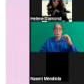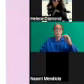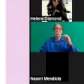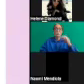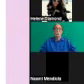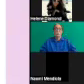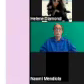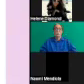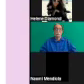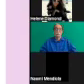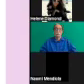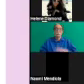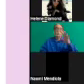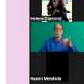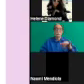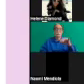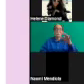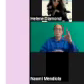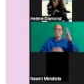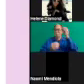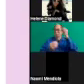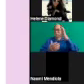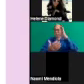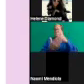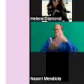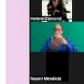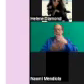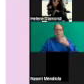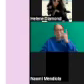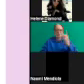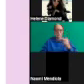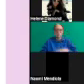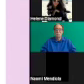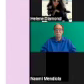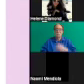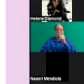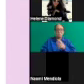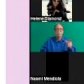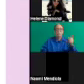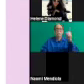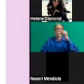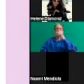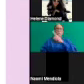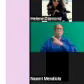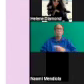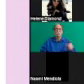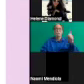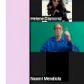in this infographic that I made, you can see it's quite cyclical, and all of these things feed